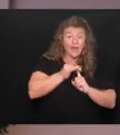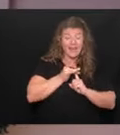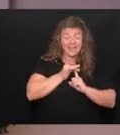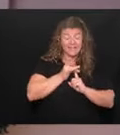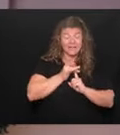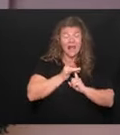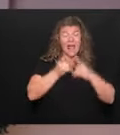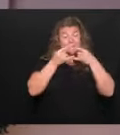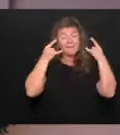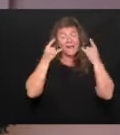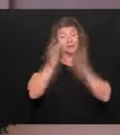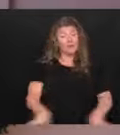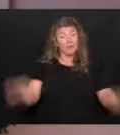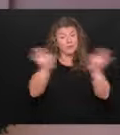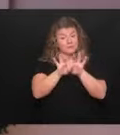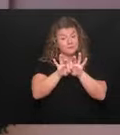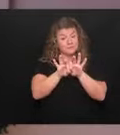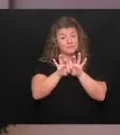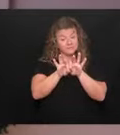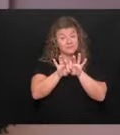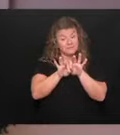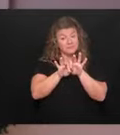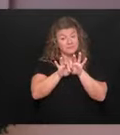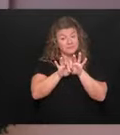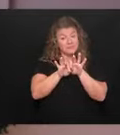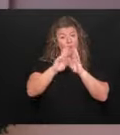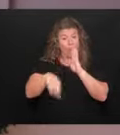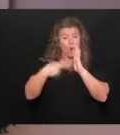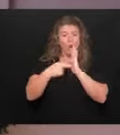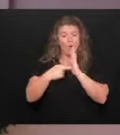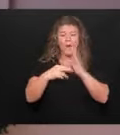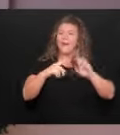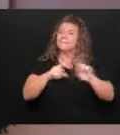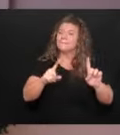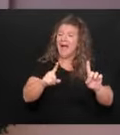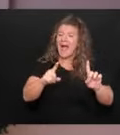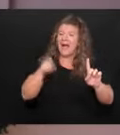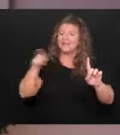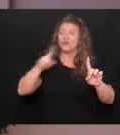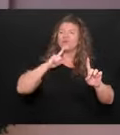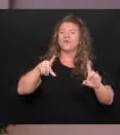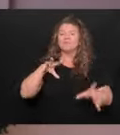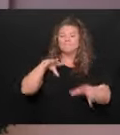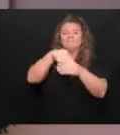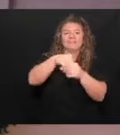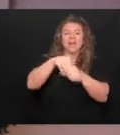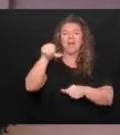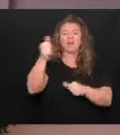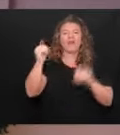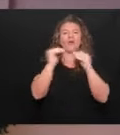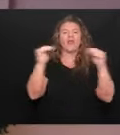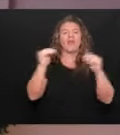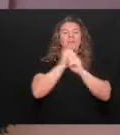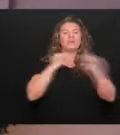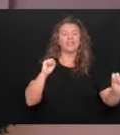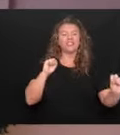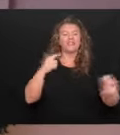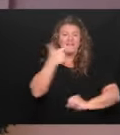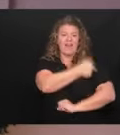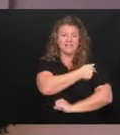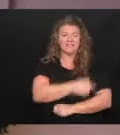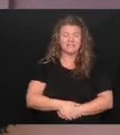are an important augmentation, but they really serve as another layer of protection for vaccines. So I hope